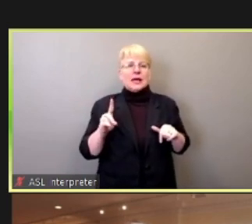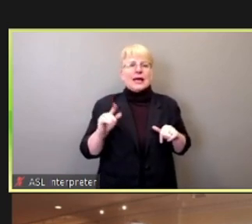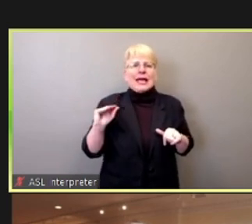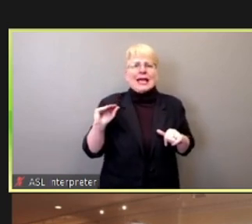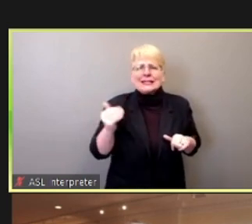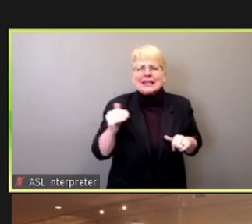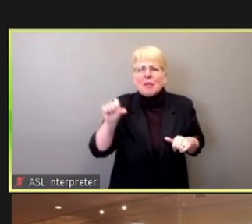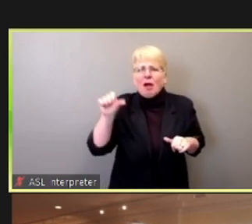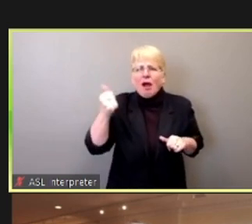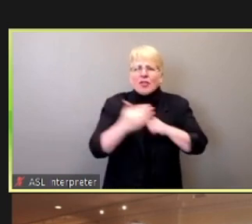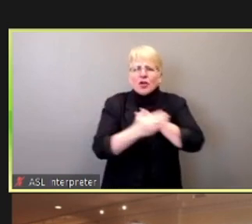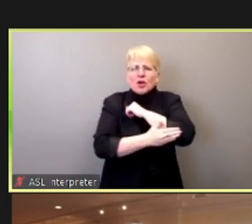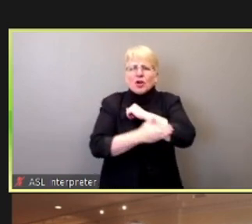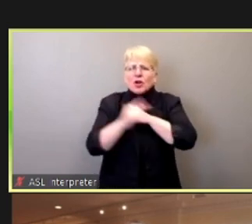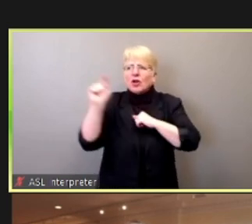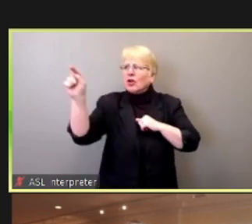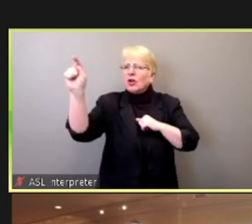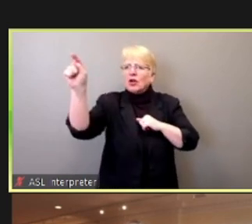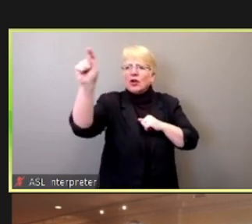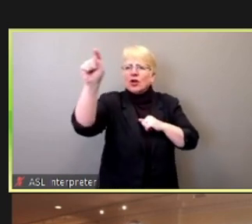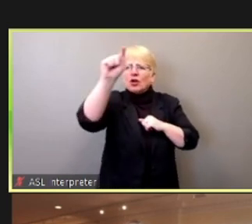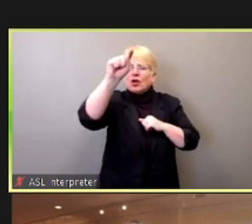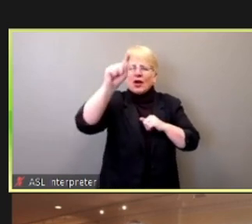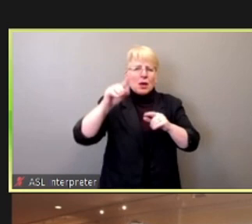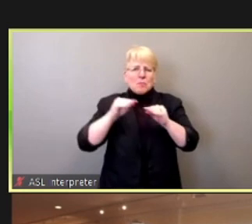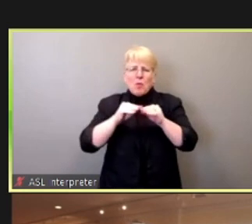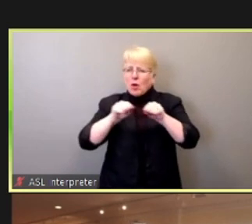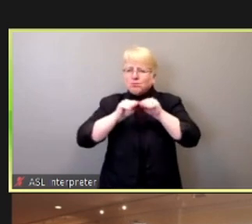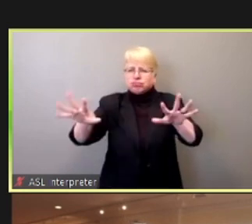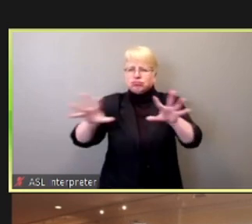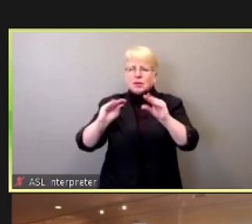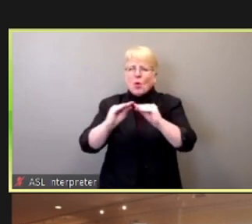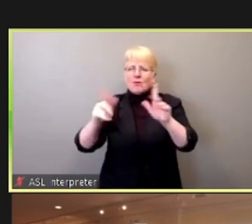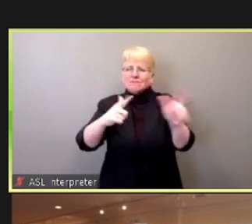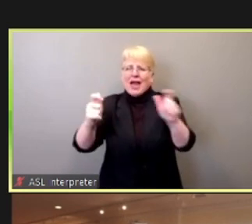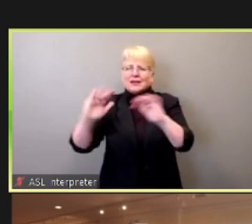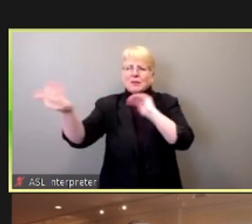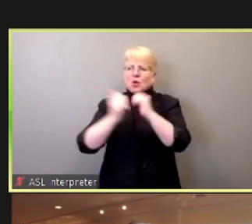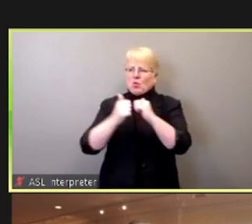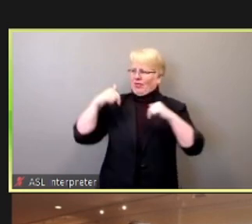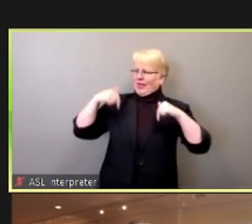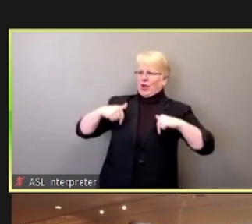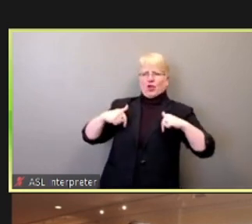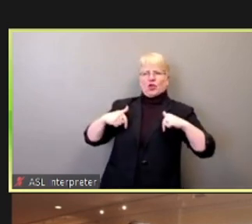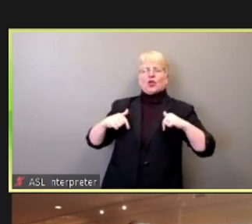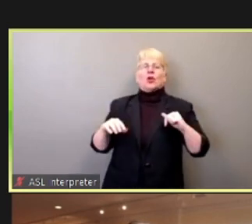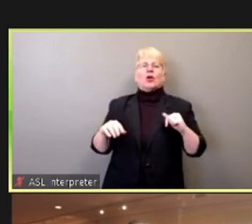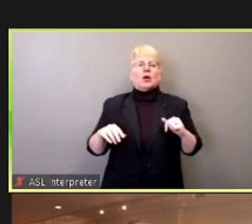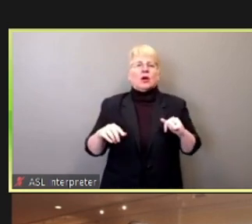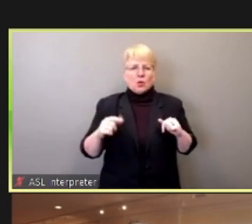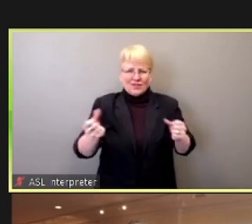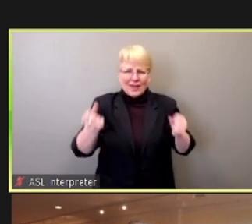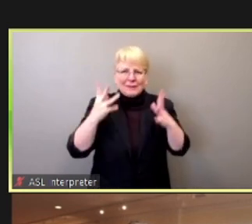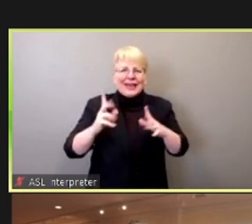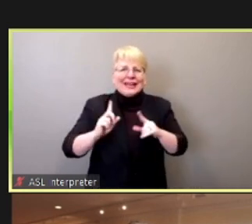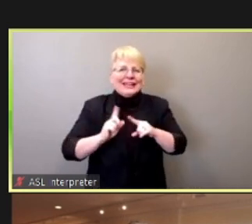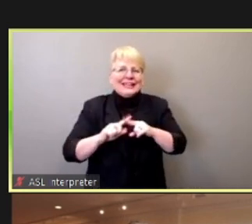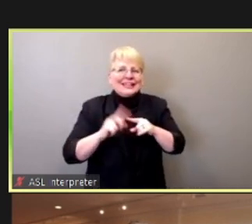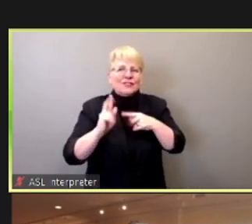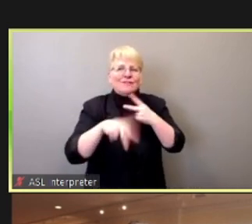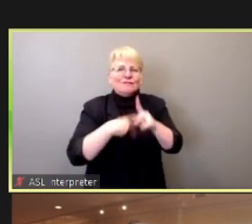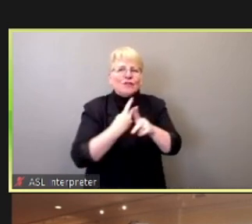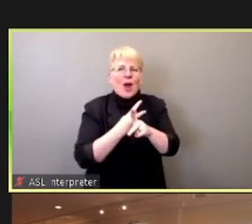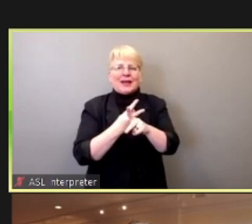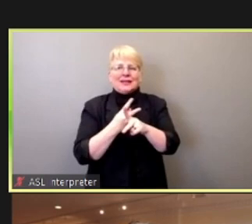more rapidly than what we know of the viruses and the many. We've had dozens of varieties of the virus in our state as